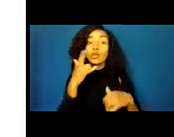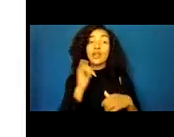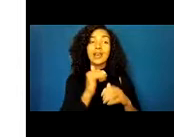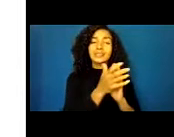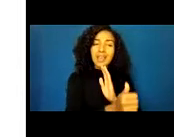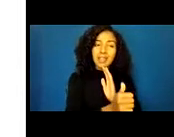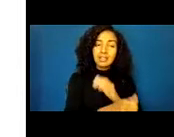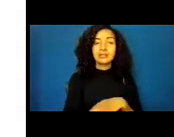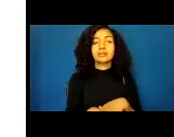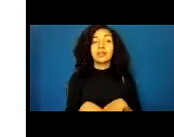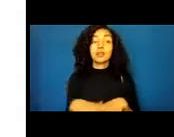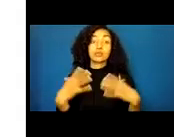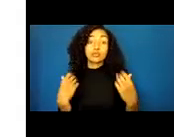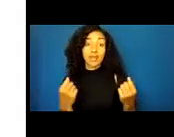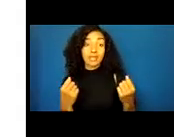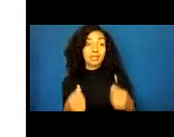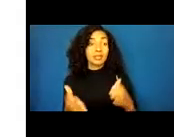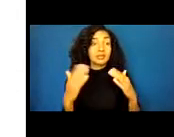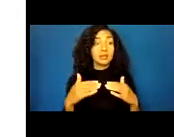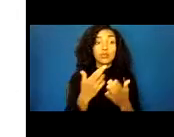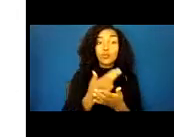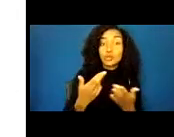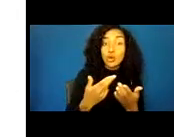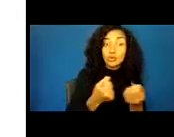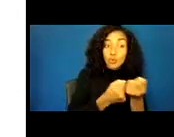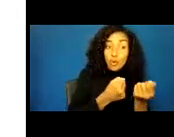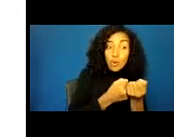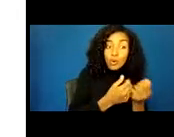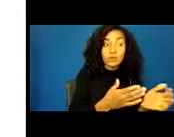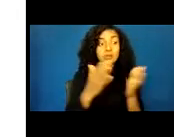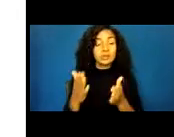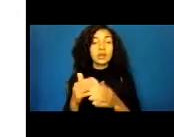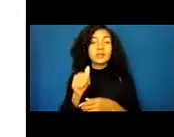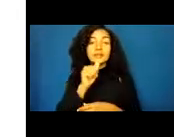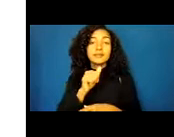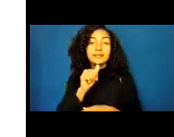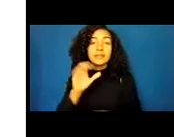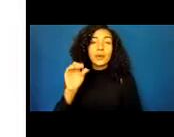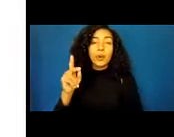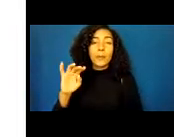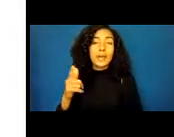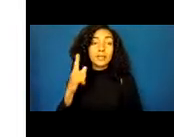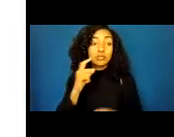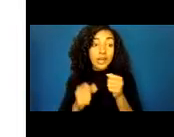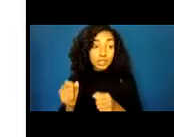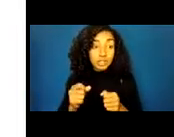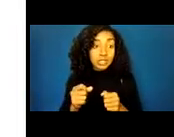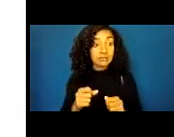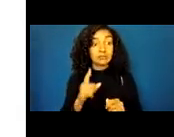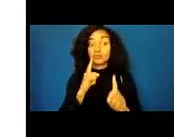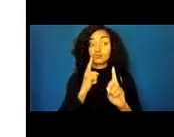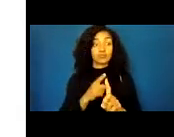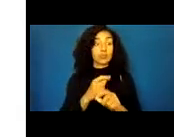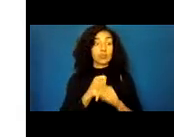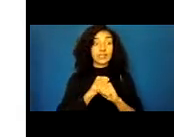resources and supports, coping strategies. They help people deal more effectively with